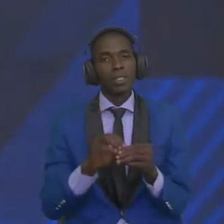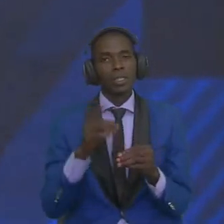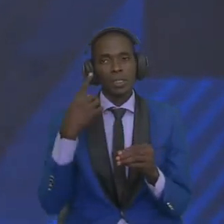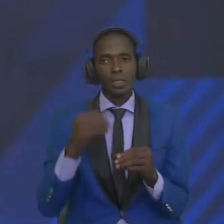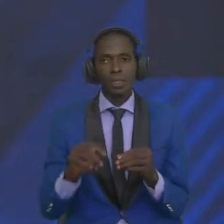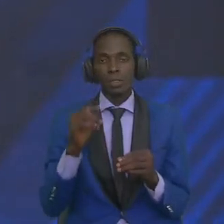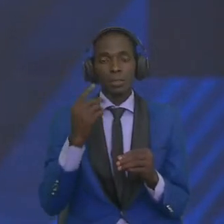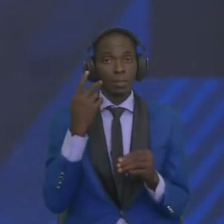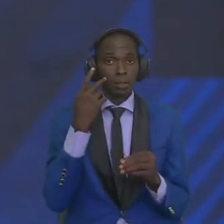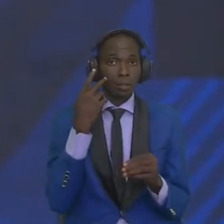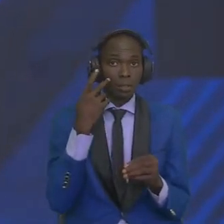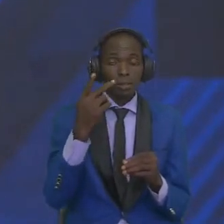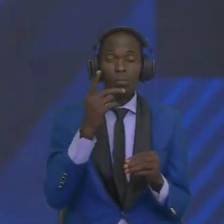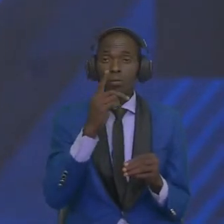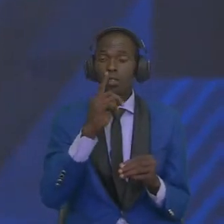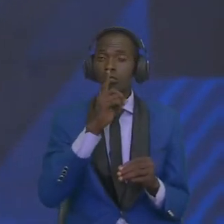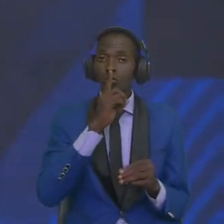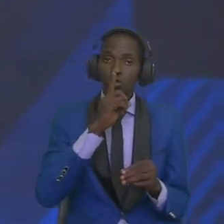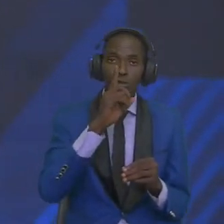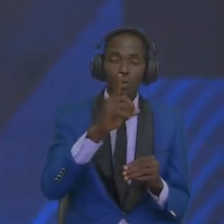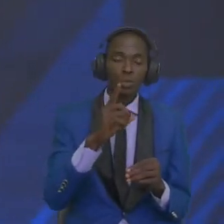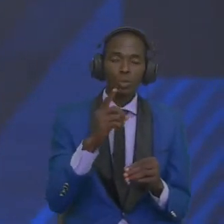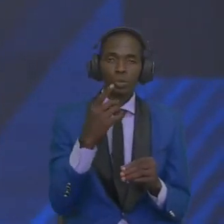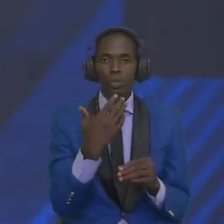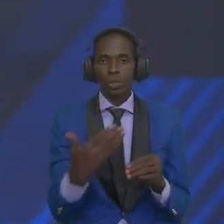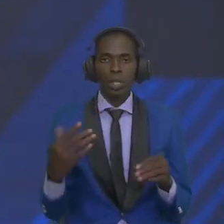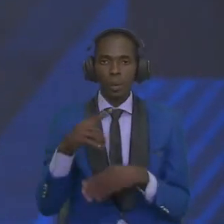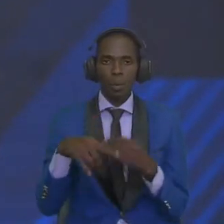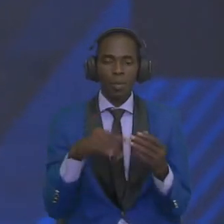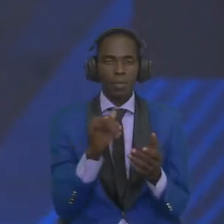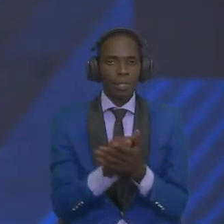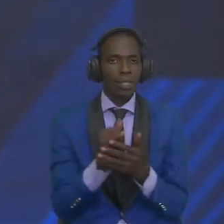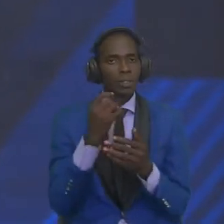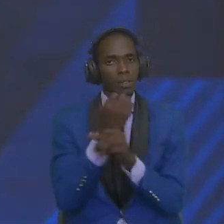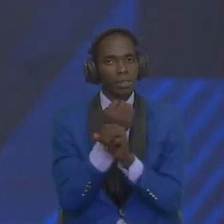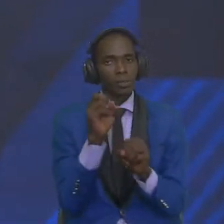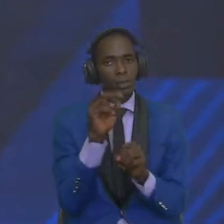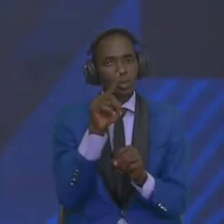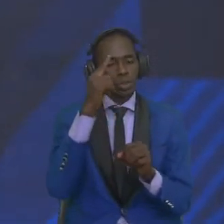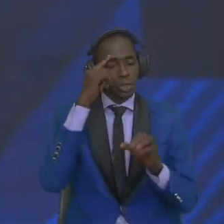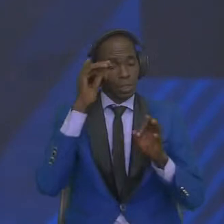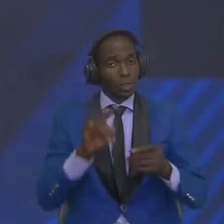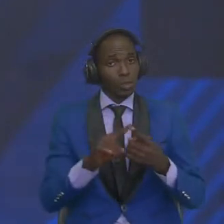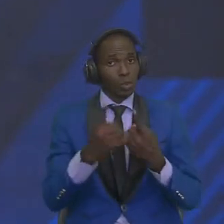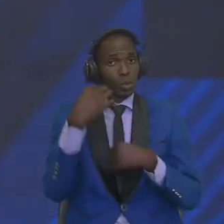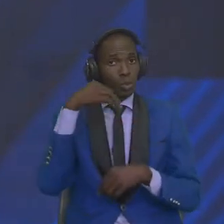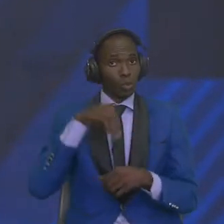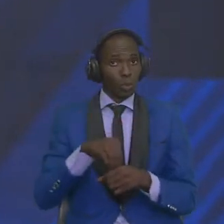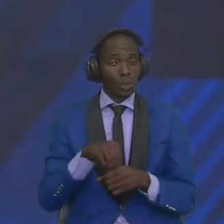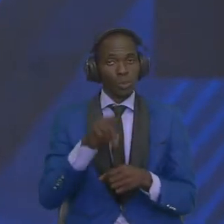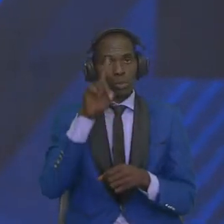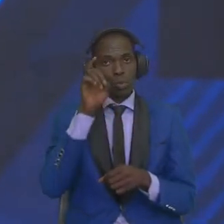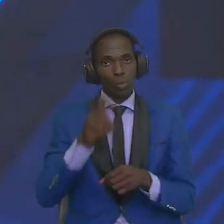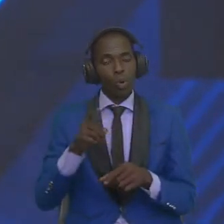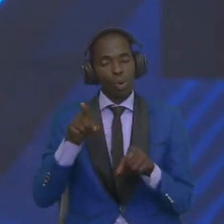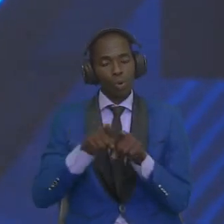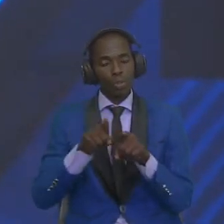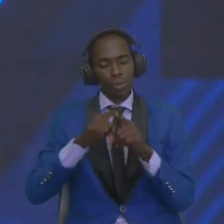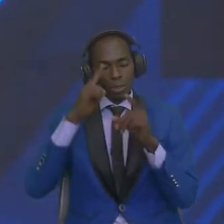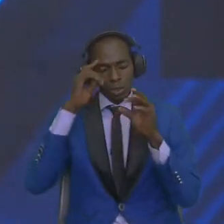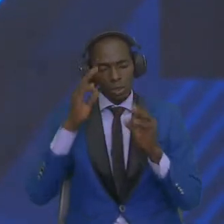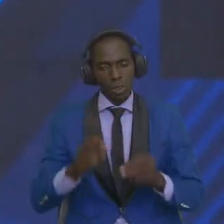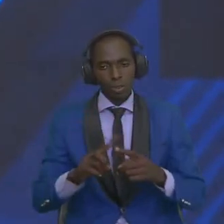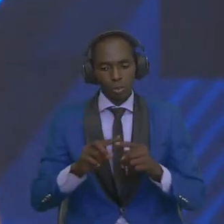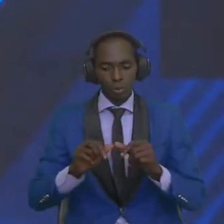reality of that salvation, like you decided to come in, you must also decide to